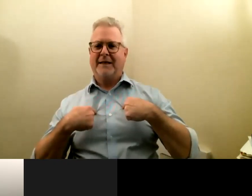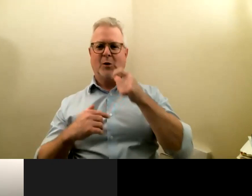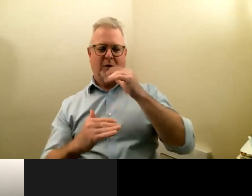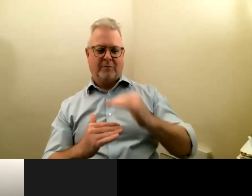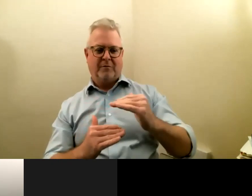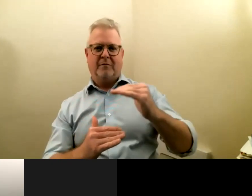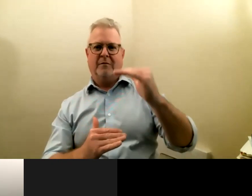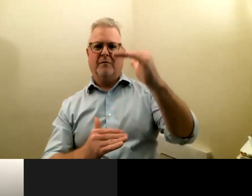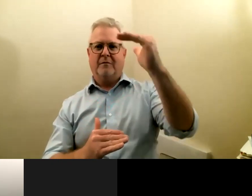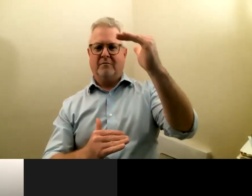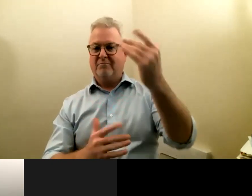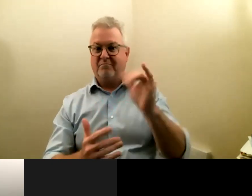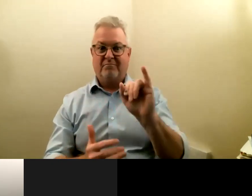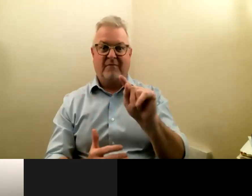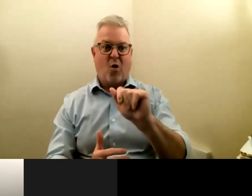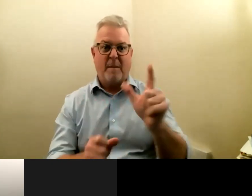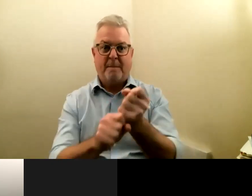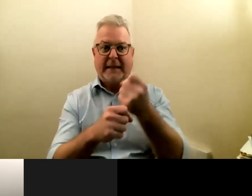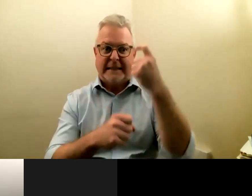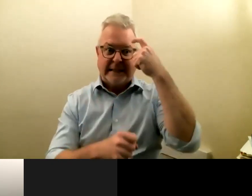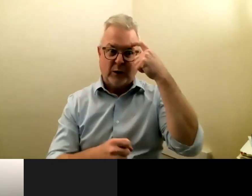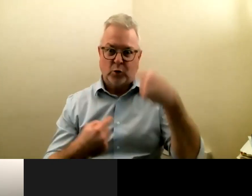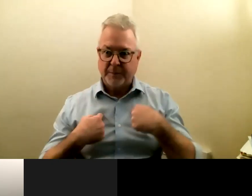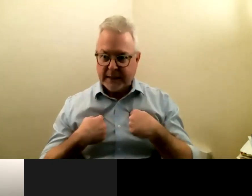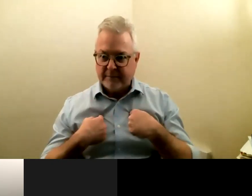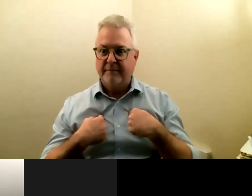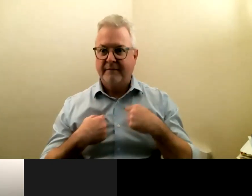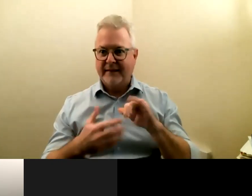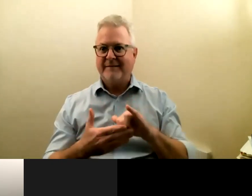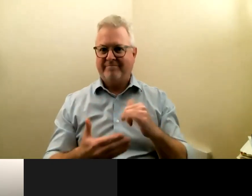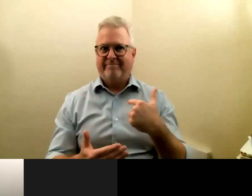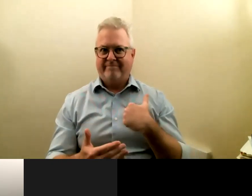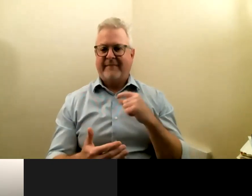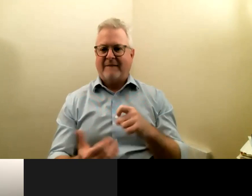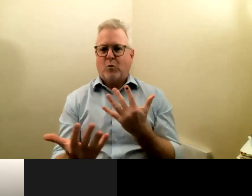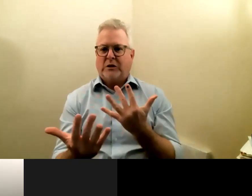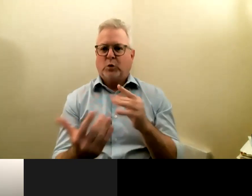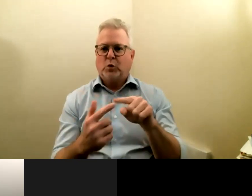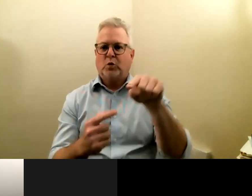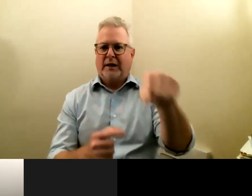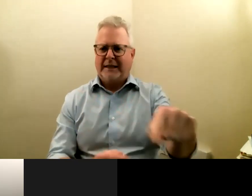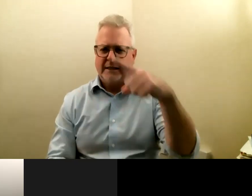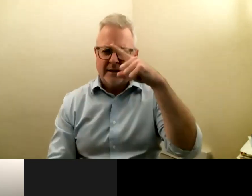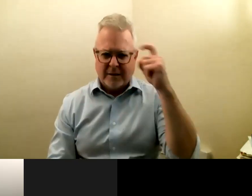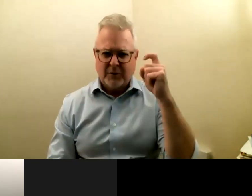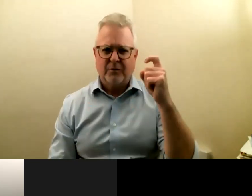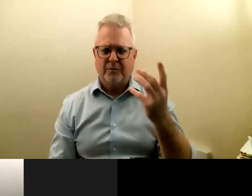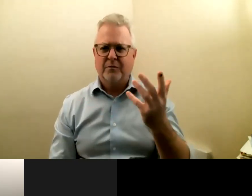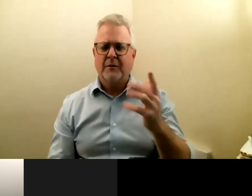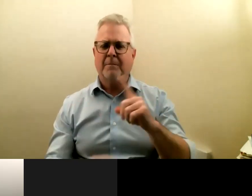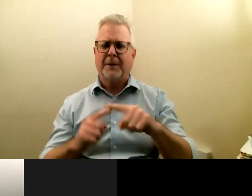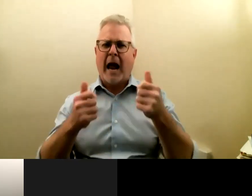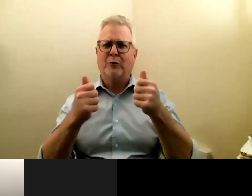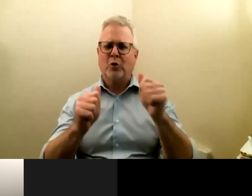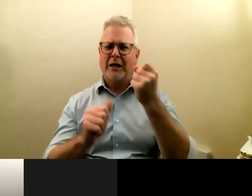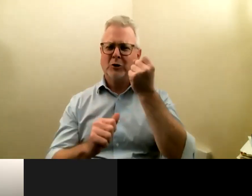are ahead of me in line. It makes sense to me completely. So I know I have to wait to